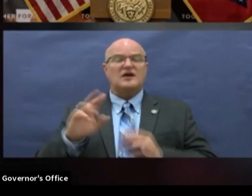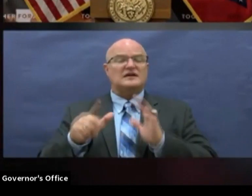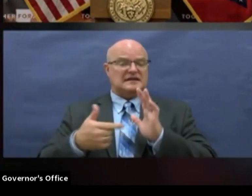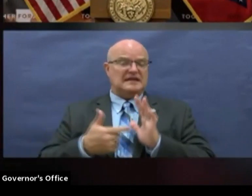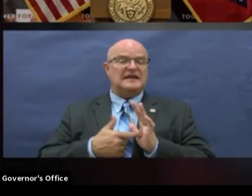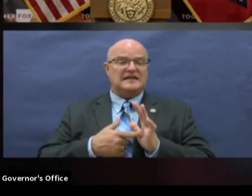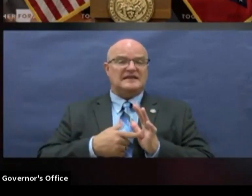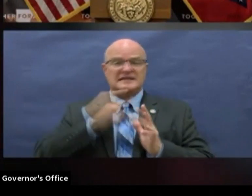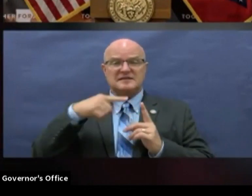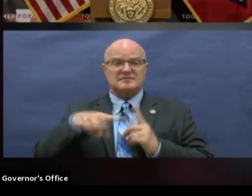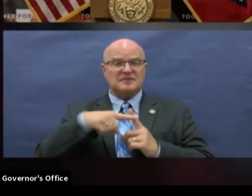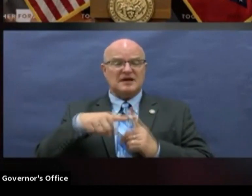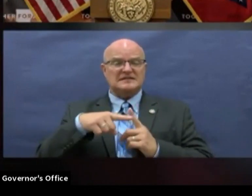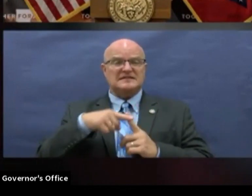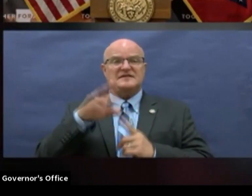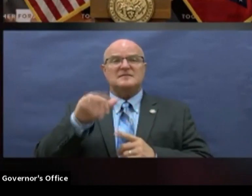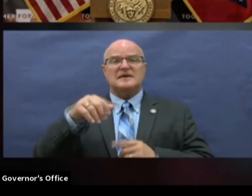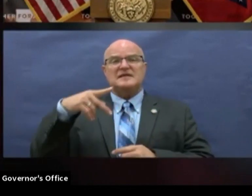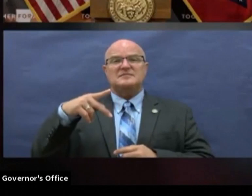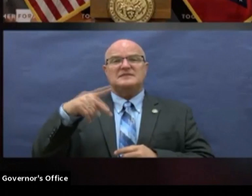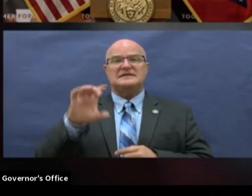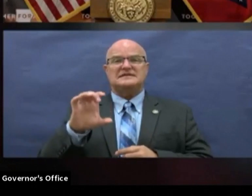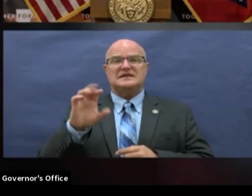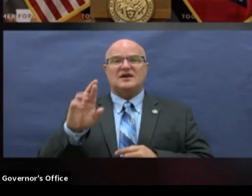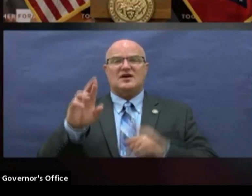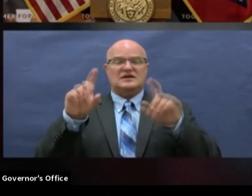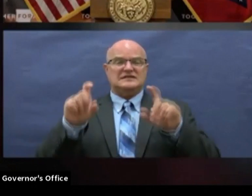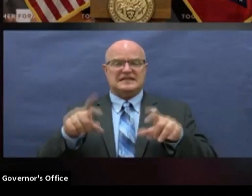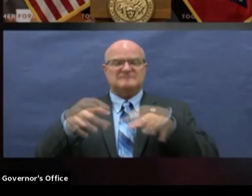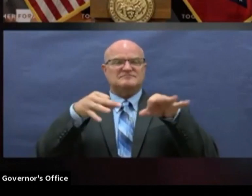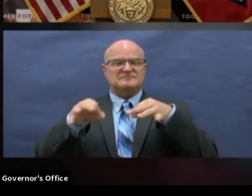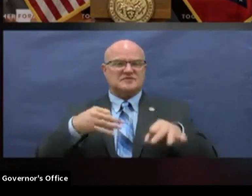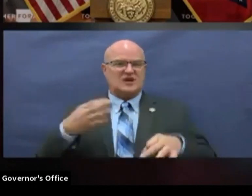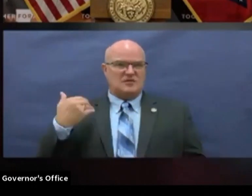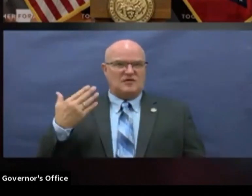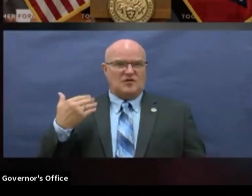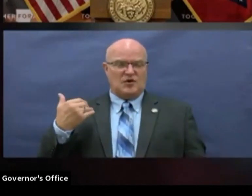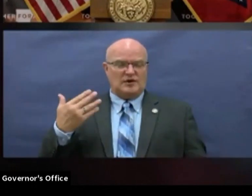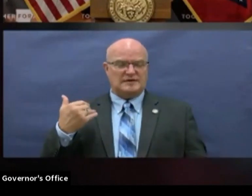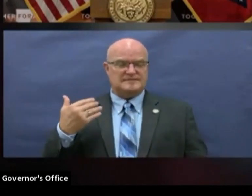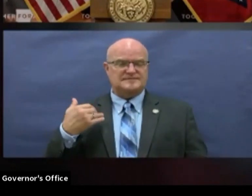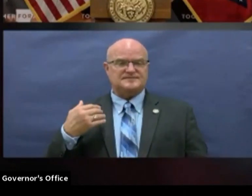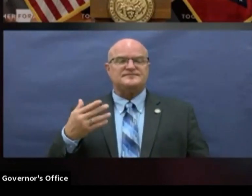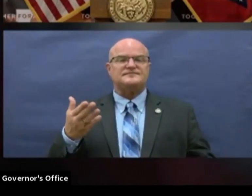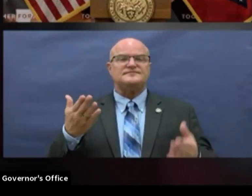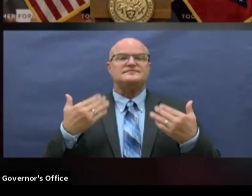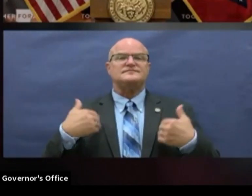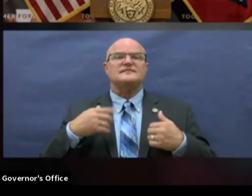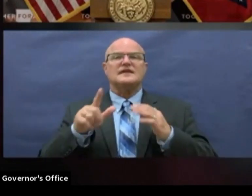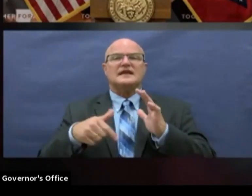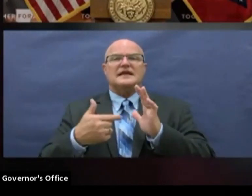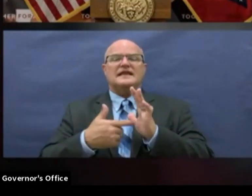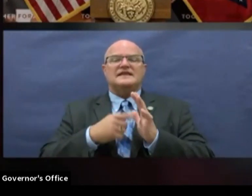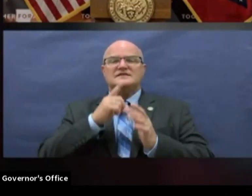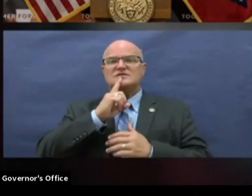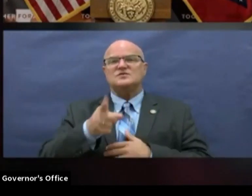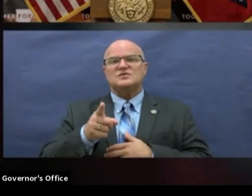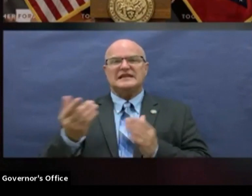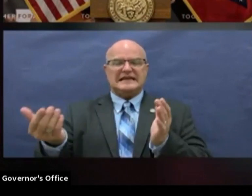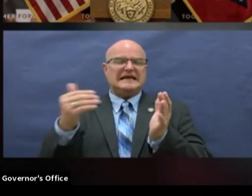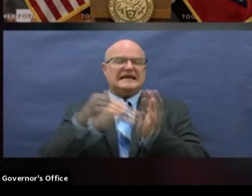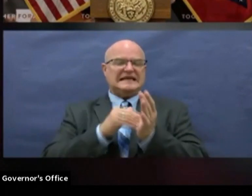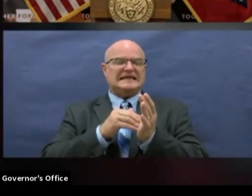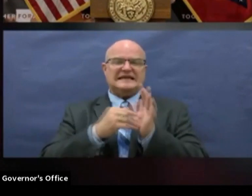is positivity just by the PCR test, which we've described before. And then this is really,